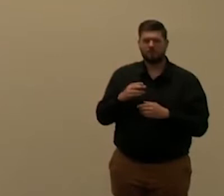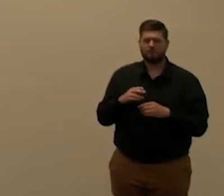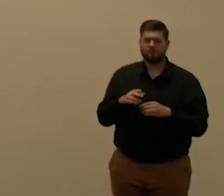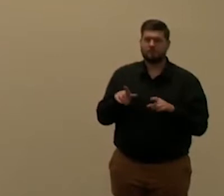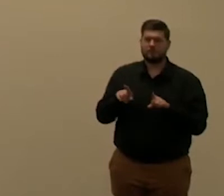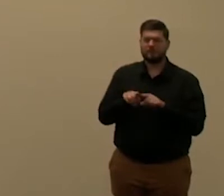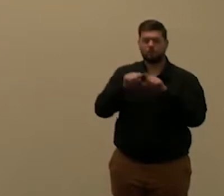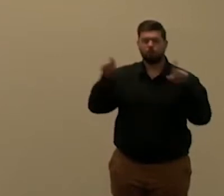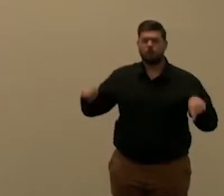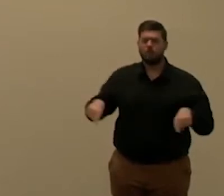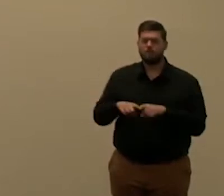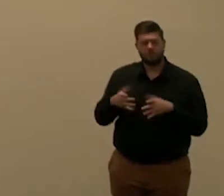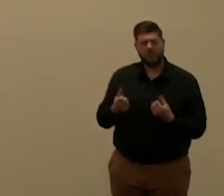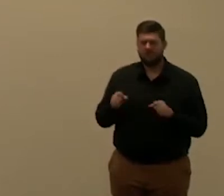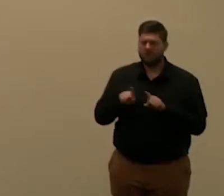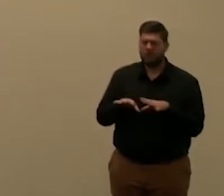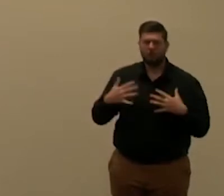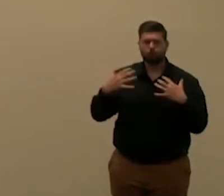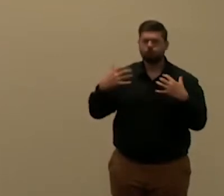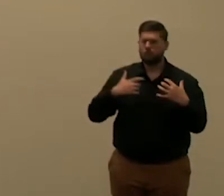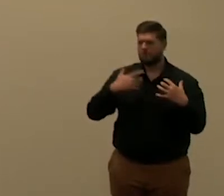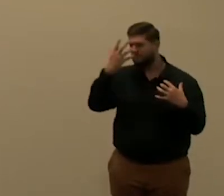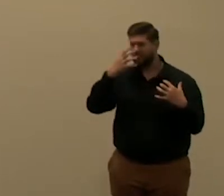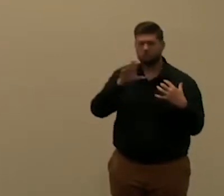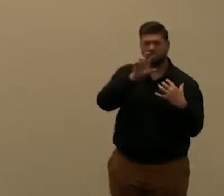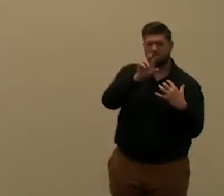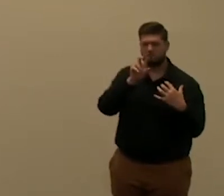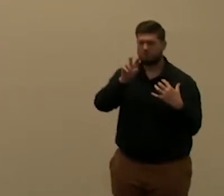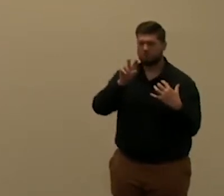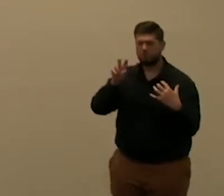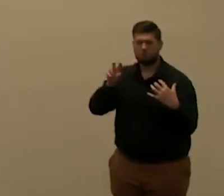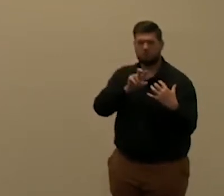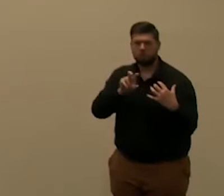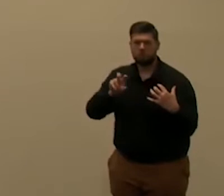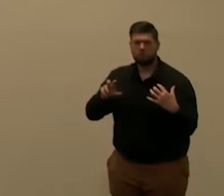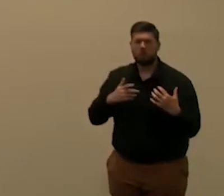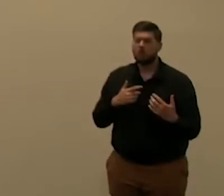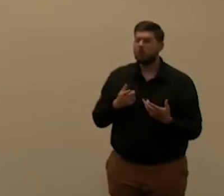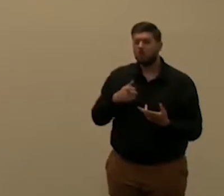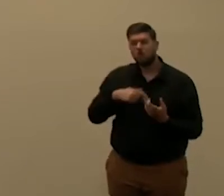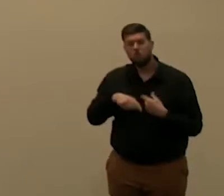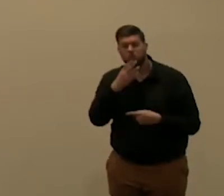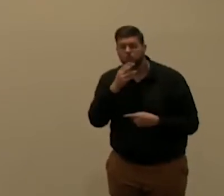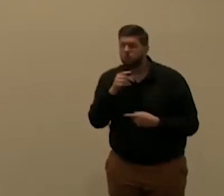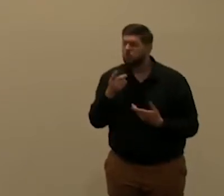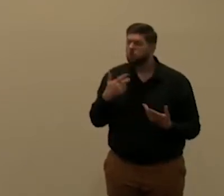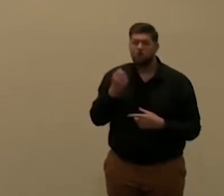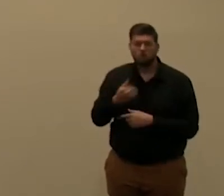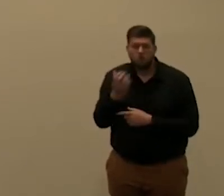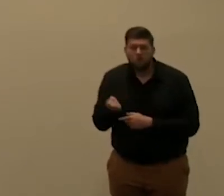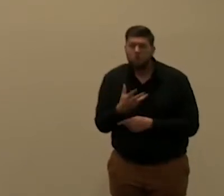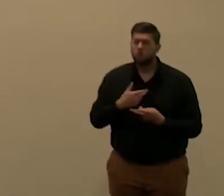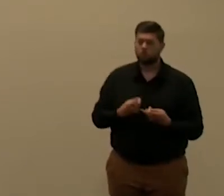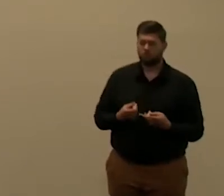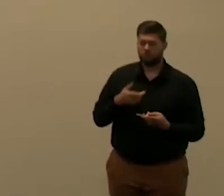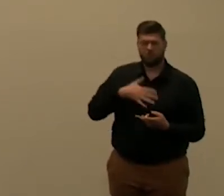Are we going to use PowerPoint Live? If it's just going to be a PowerPoint, do we want to do something else? Do I need to change from one application to